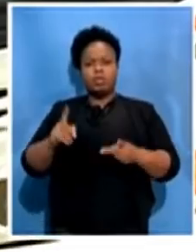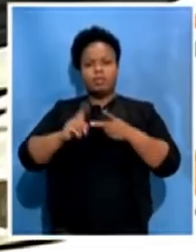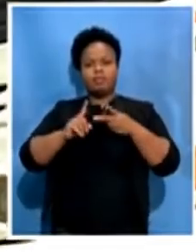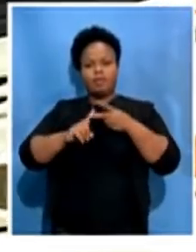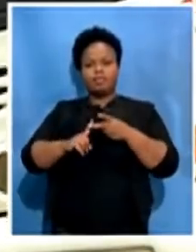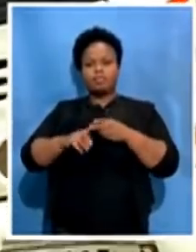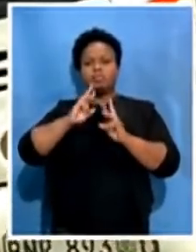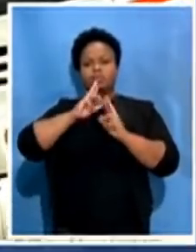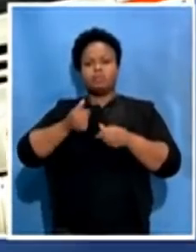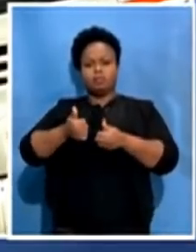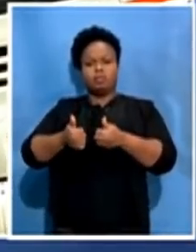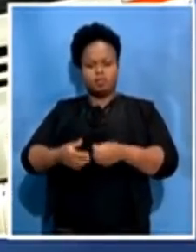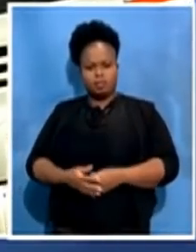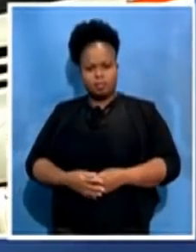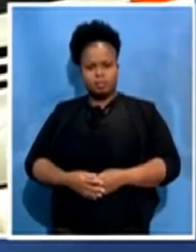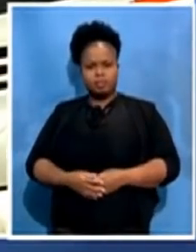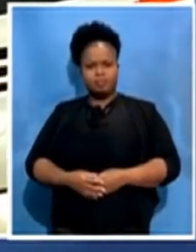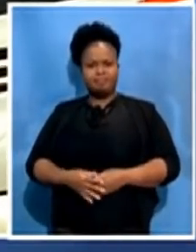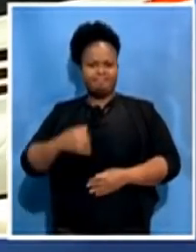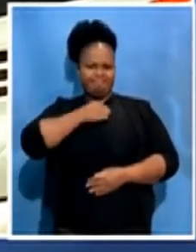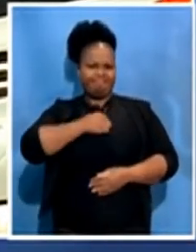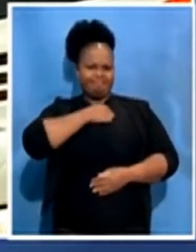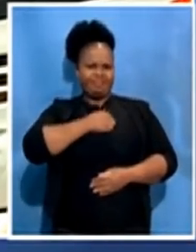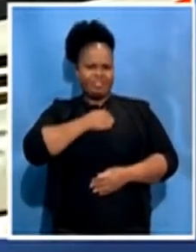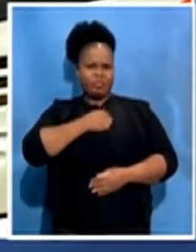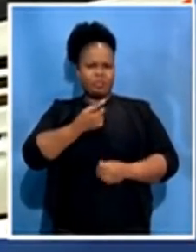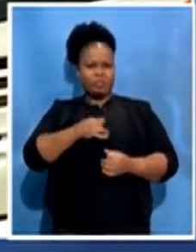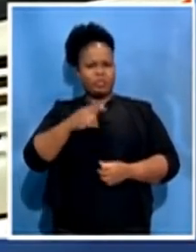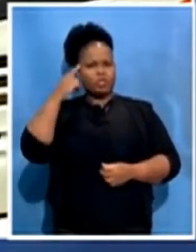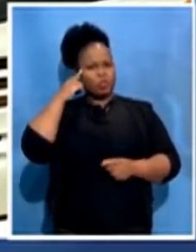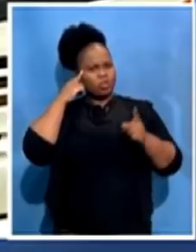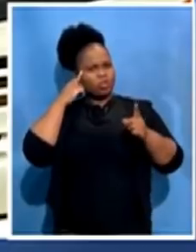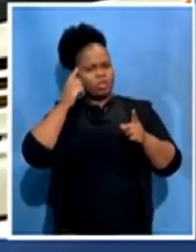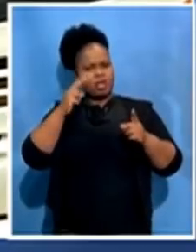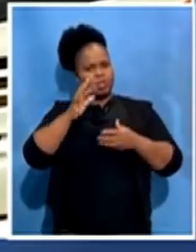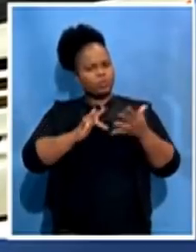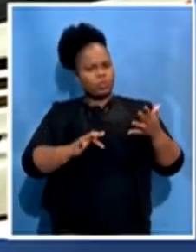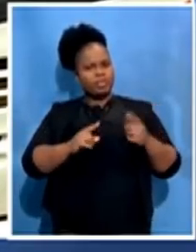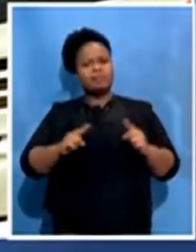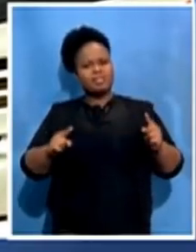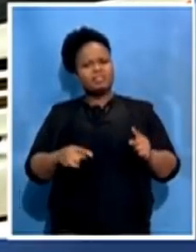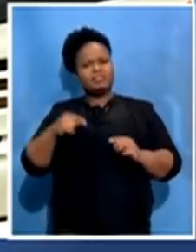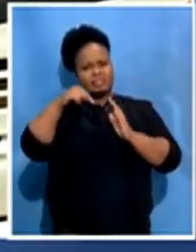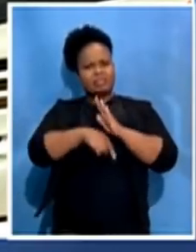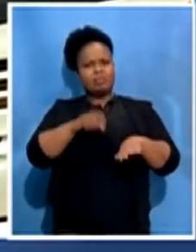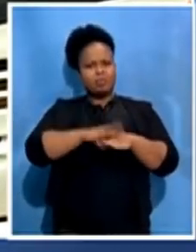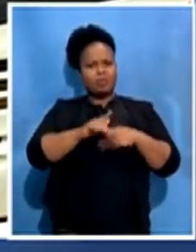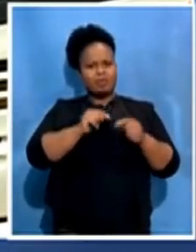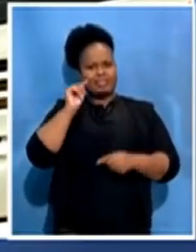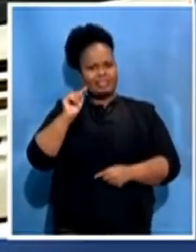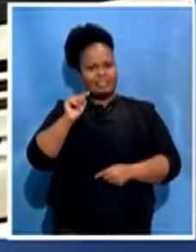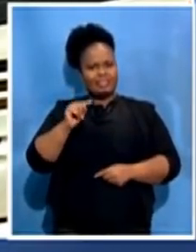do apologize to our viewers. We thought that we were on another story, but let's just talk more about this. Talk to us about, look, the